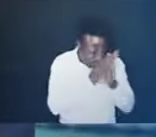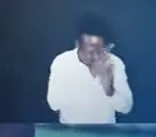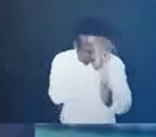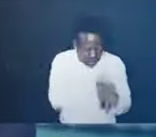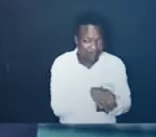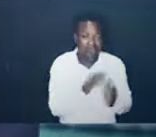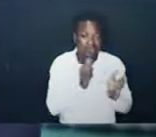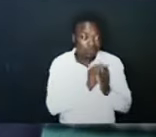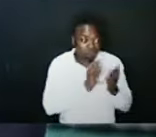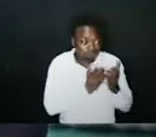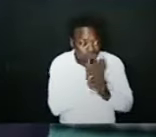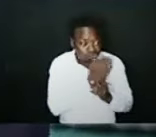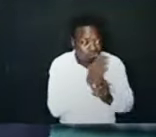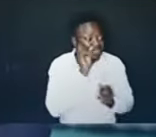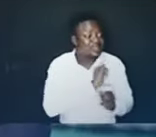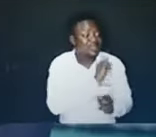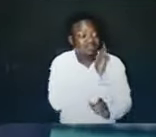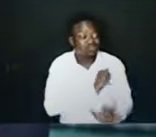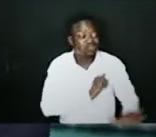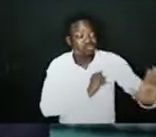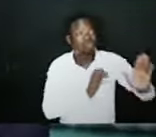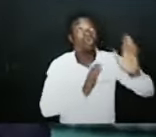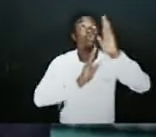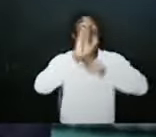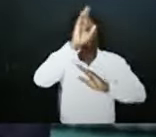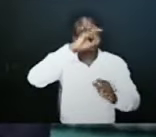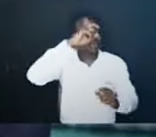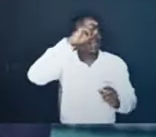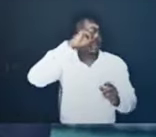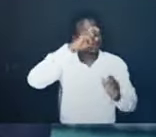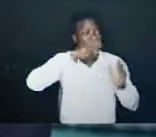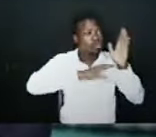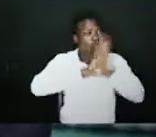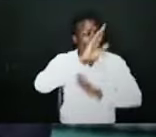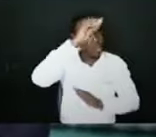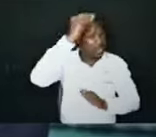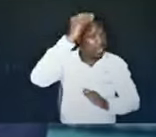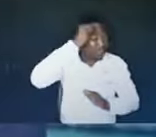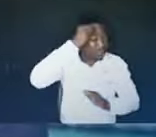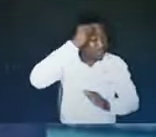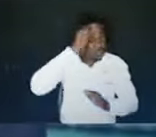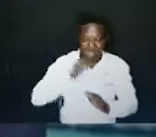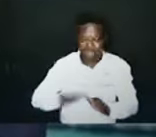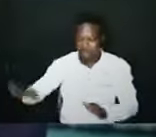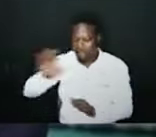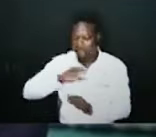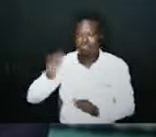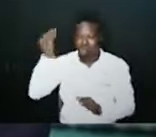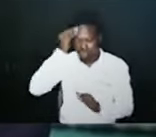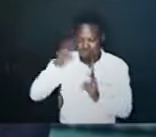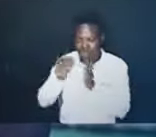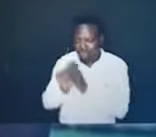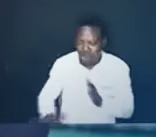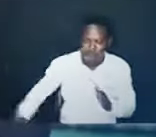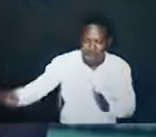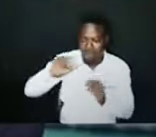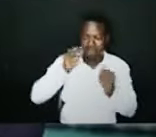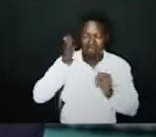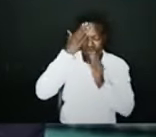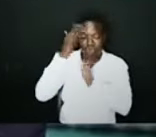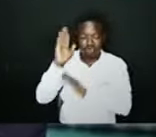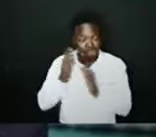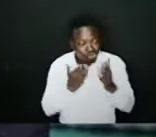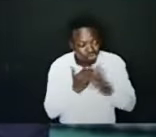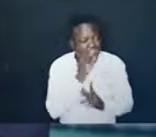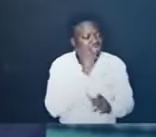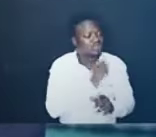that through them the knowledge of God will reach the other nations so that they will come to his salvation.